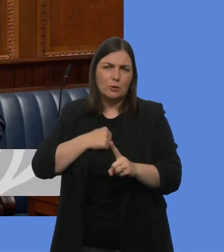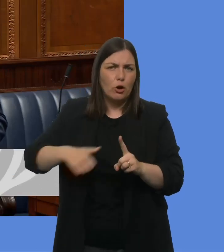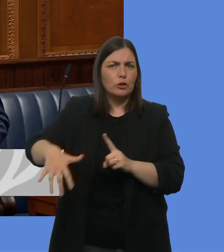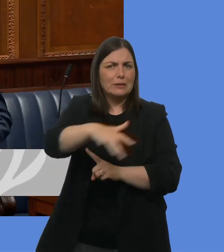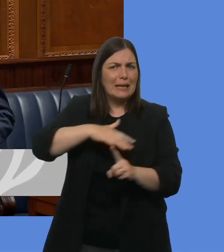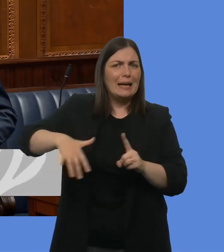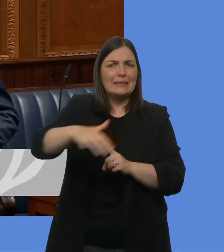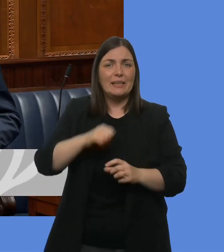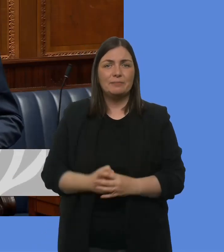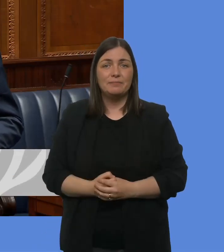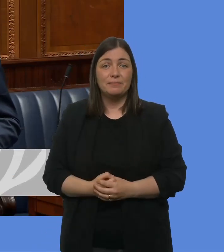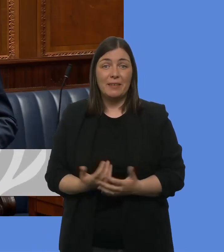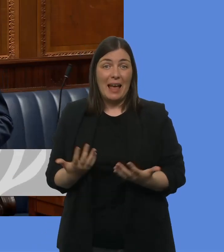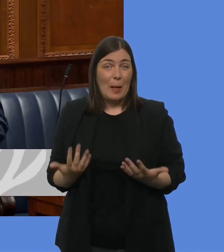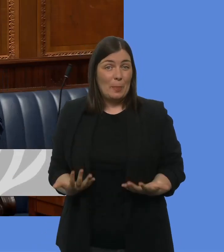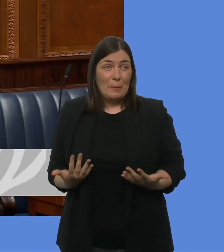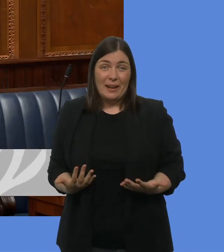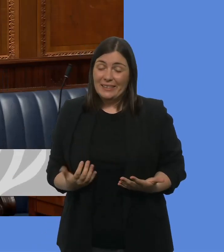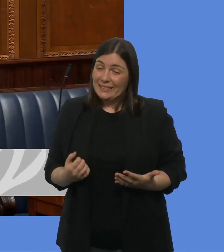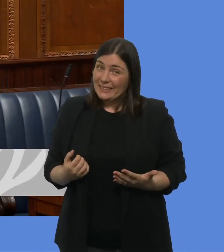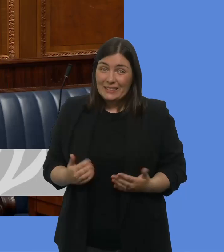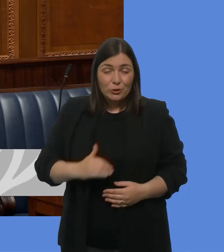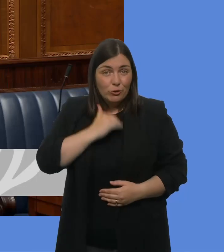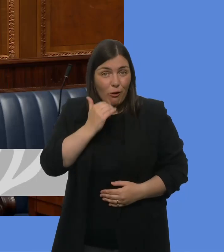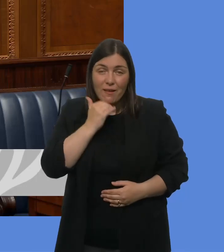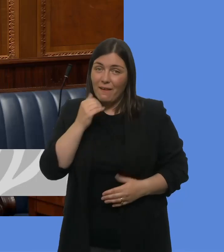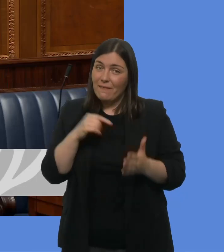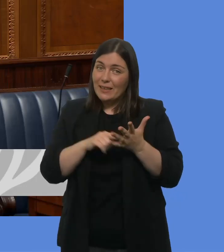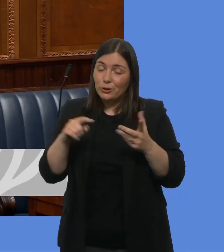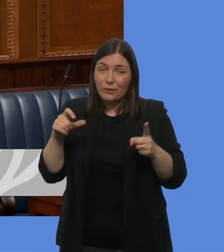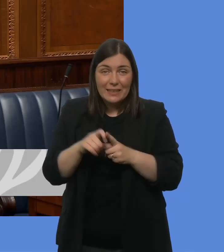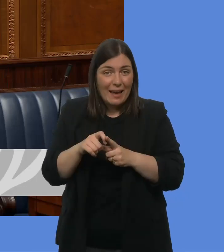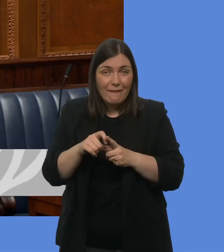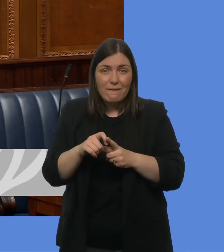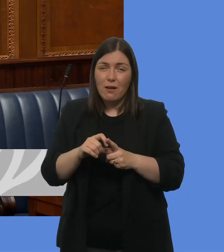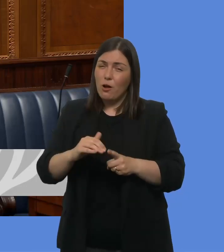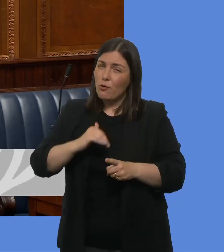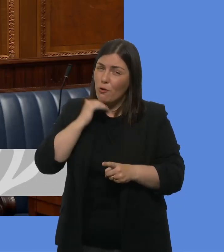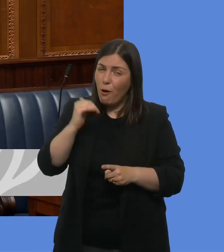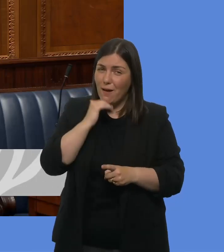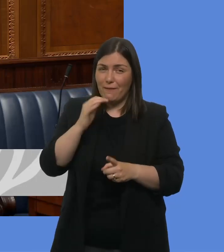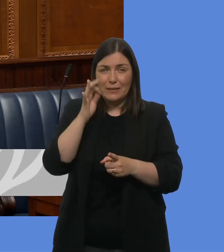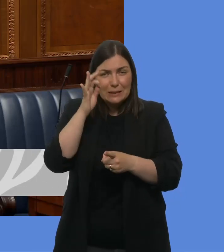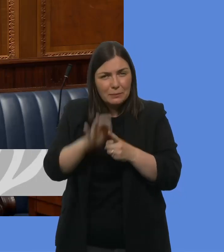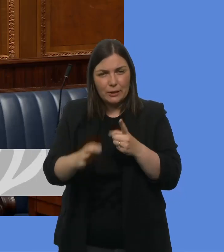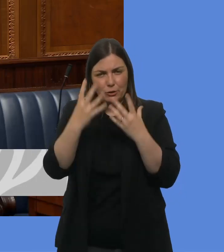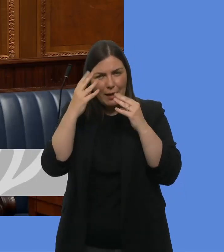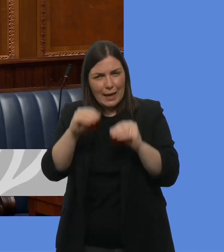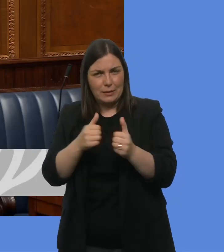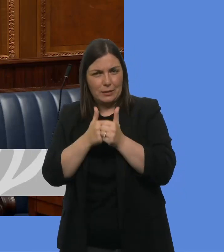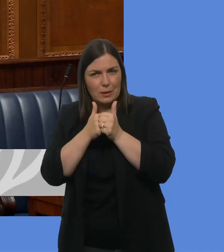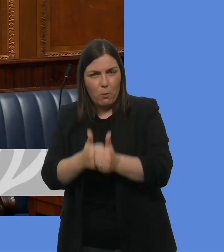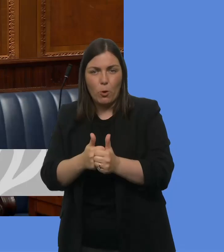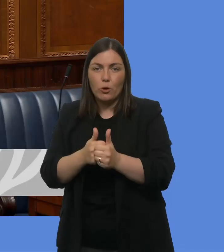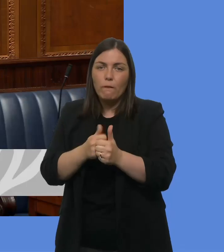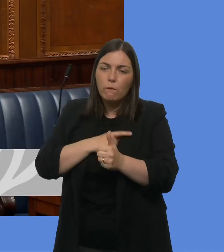and insufficient specialist educational support for learners with disabilities across Northern Ireland.